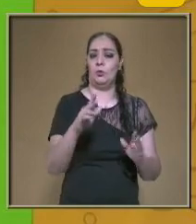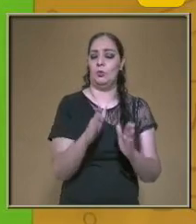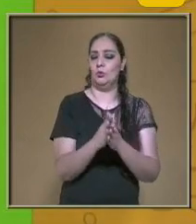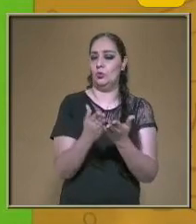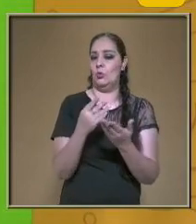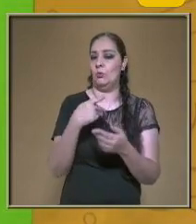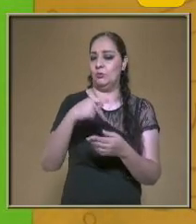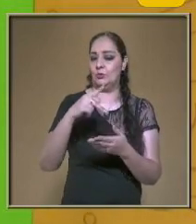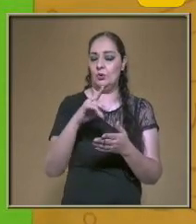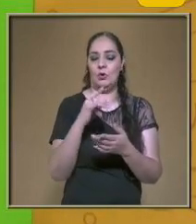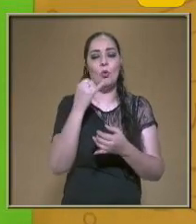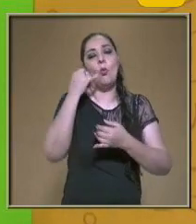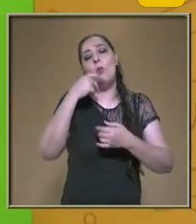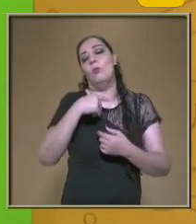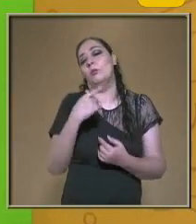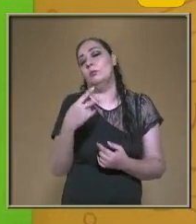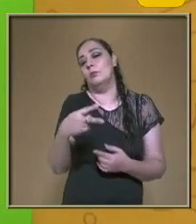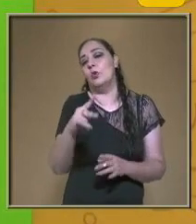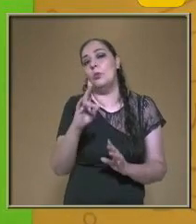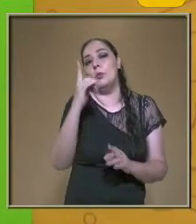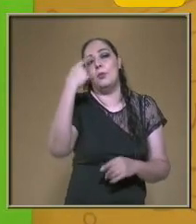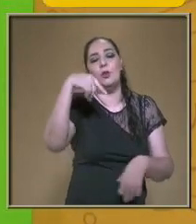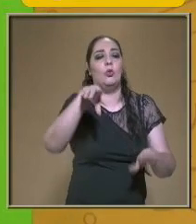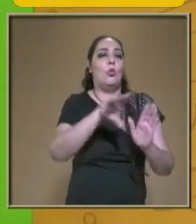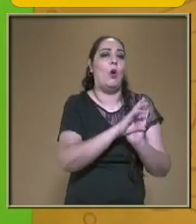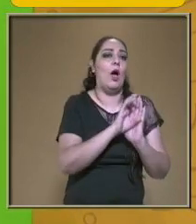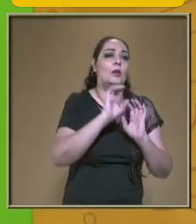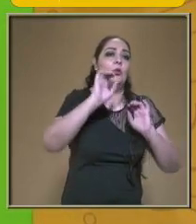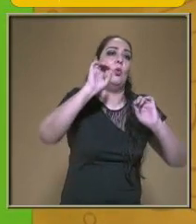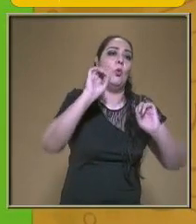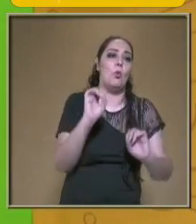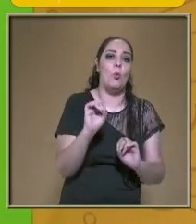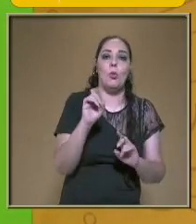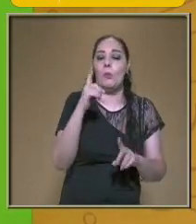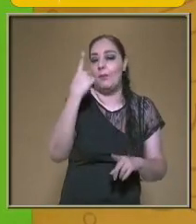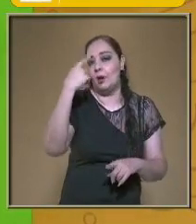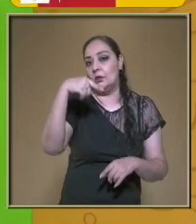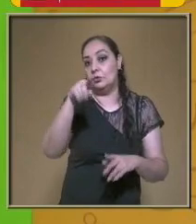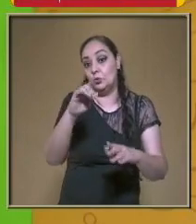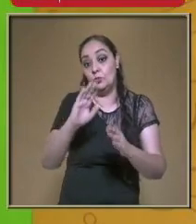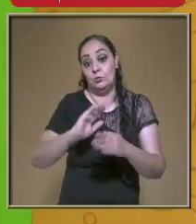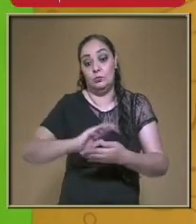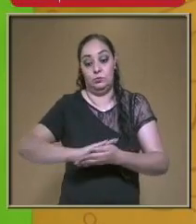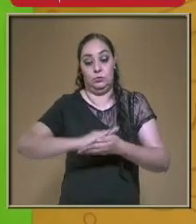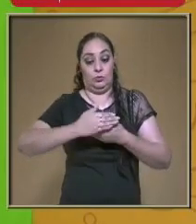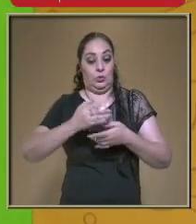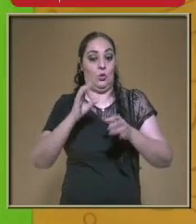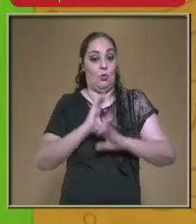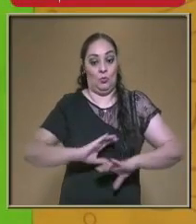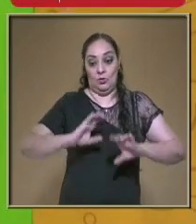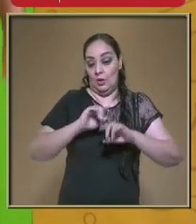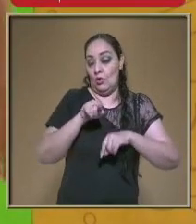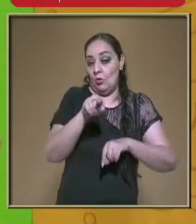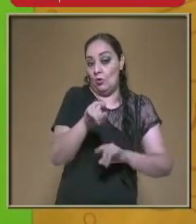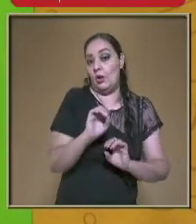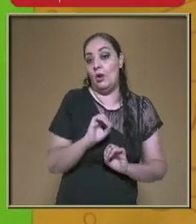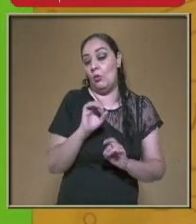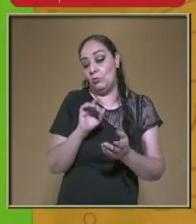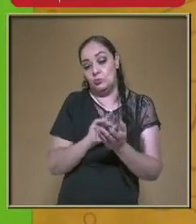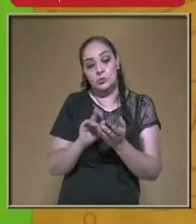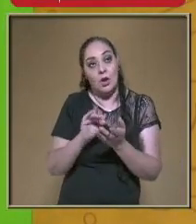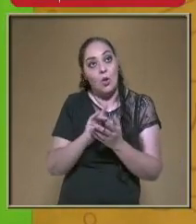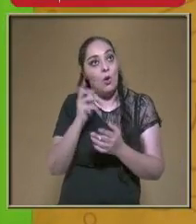own signs for your bedroom, your own signs for your laptop, for your computer?